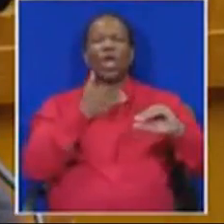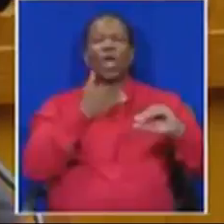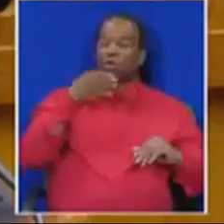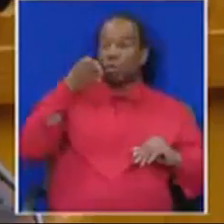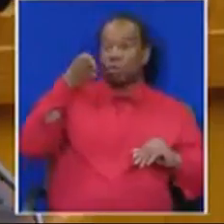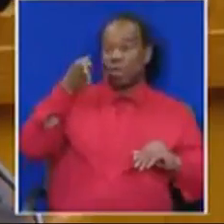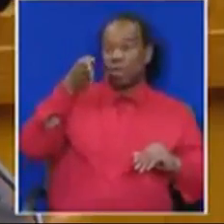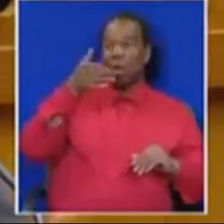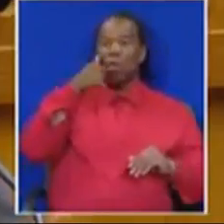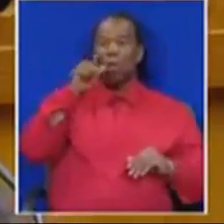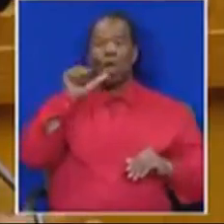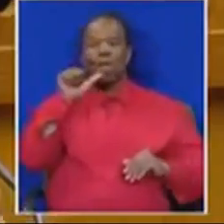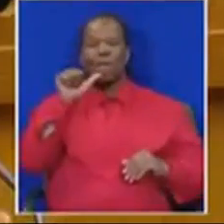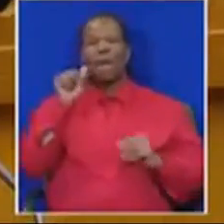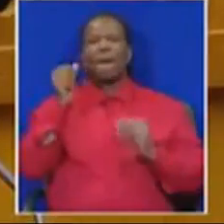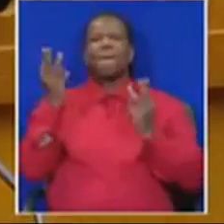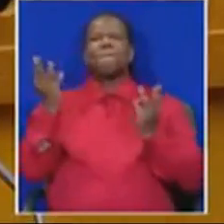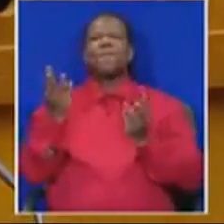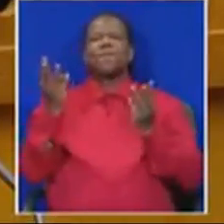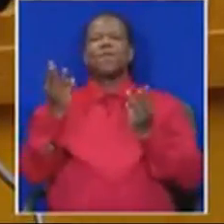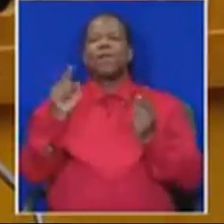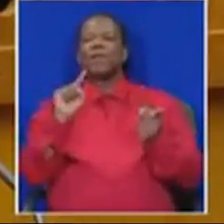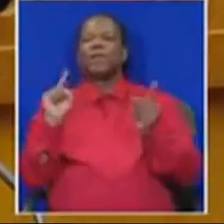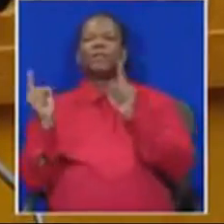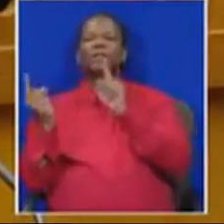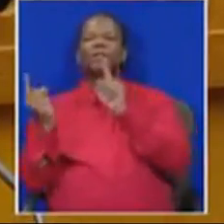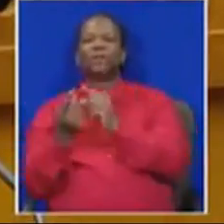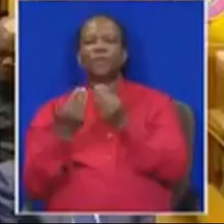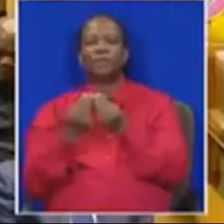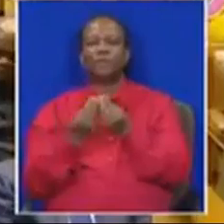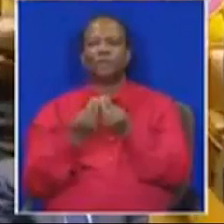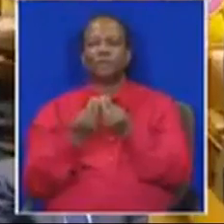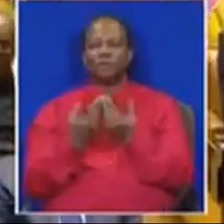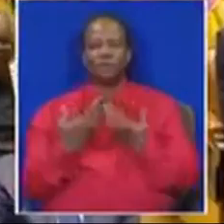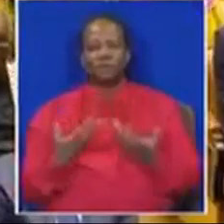the people start to turn it around."